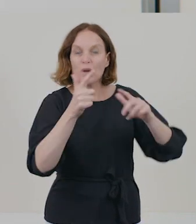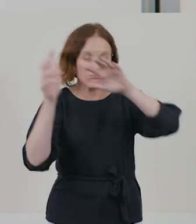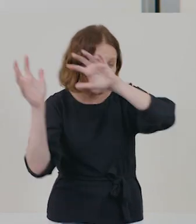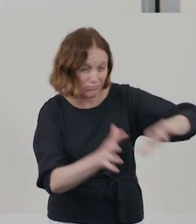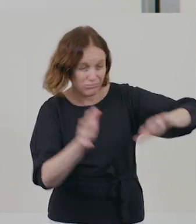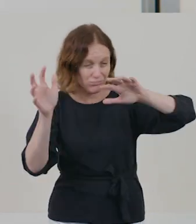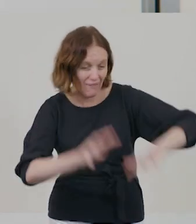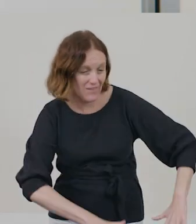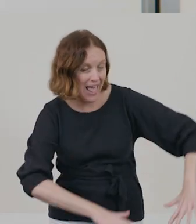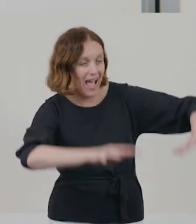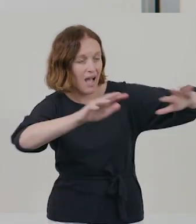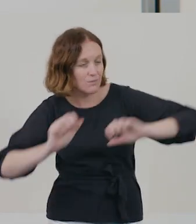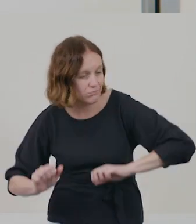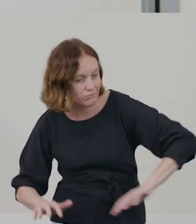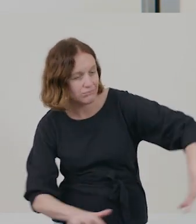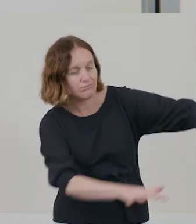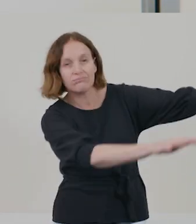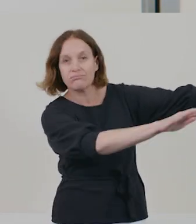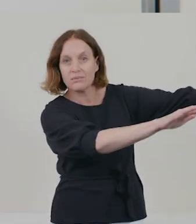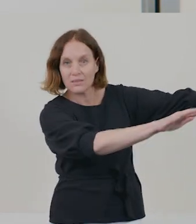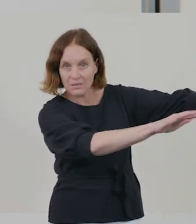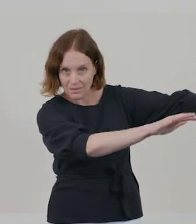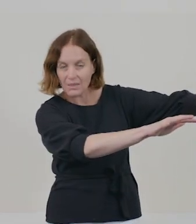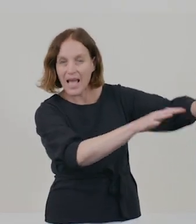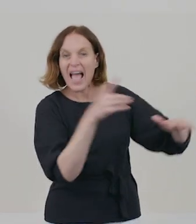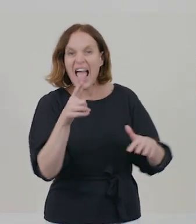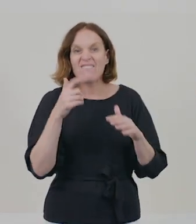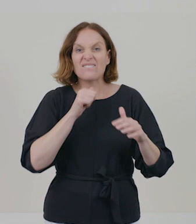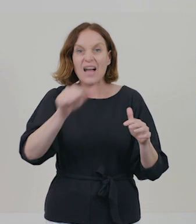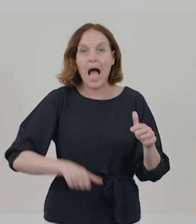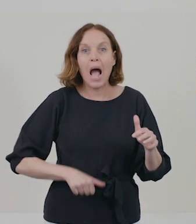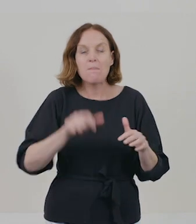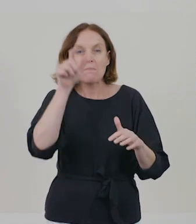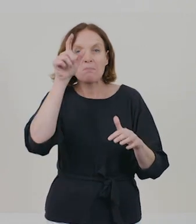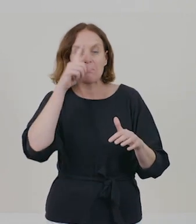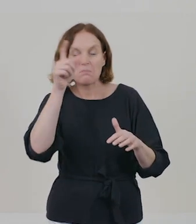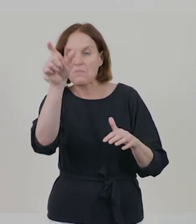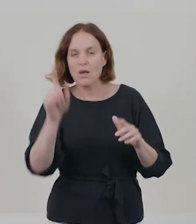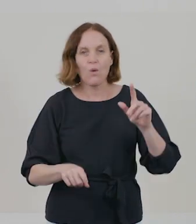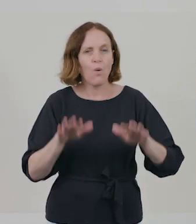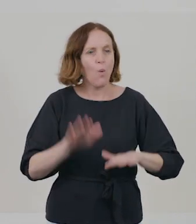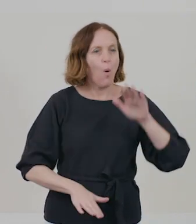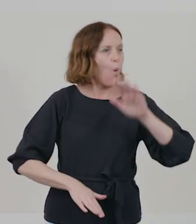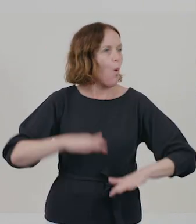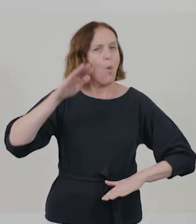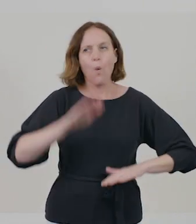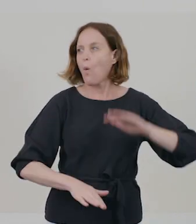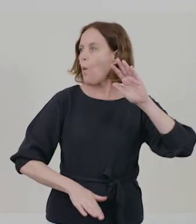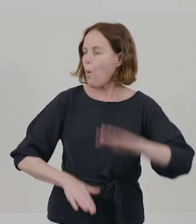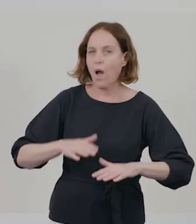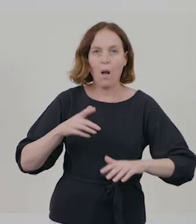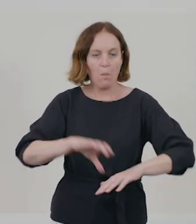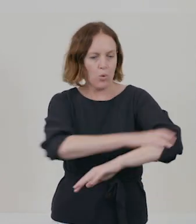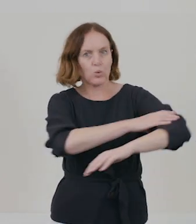it could flood the land and wash away the soil and the plants. If farmers walk across their land, they would need to wear really